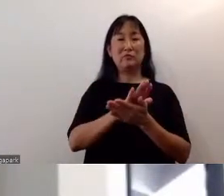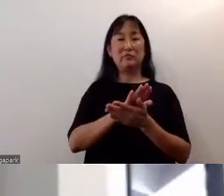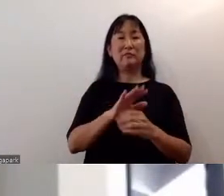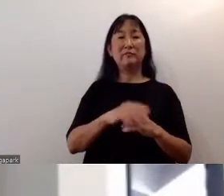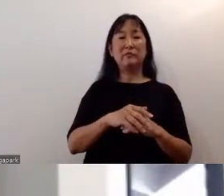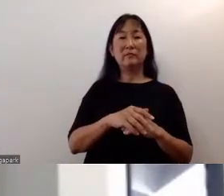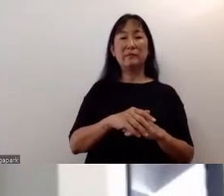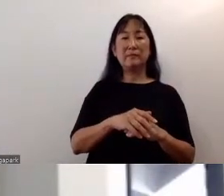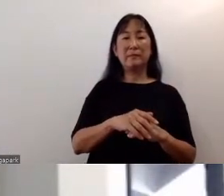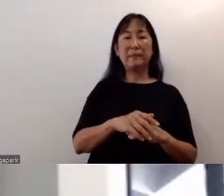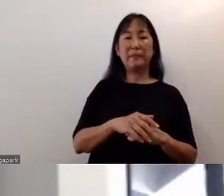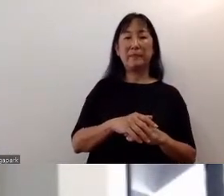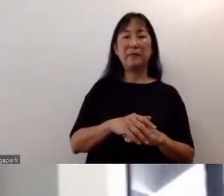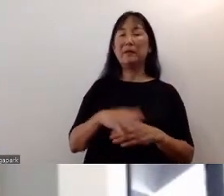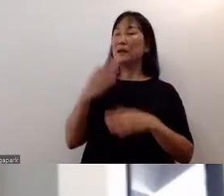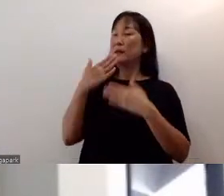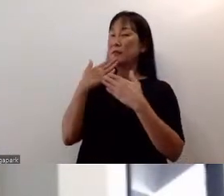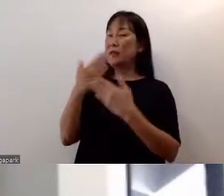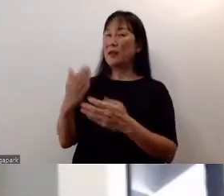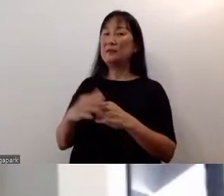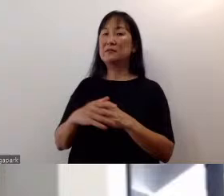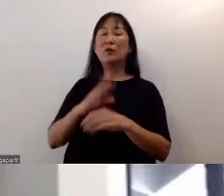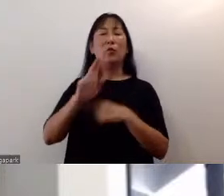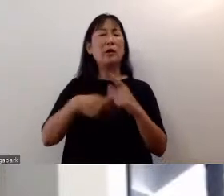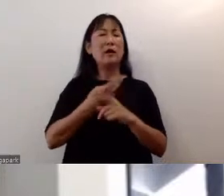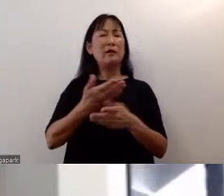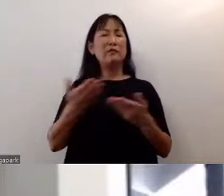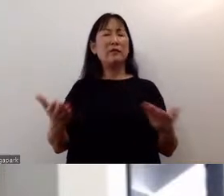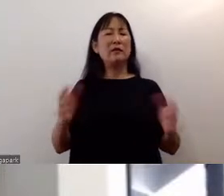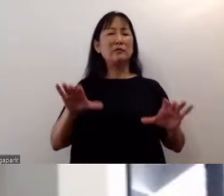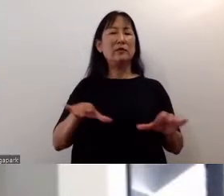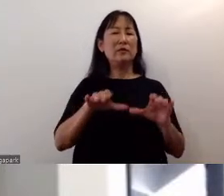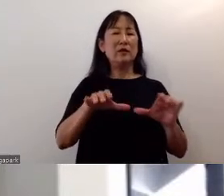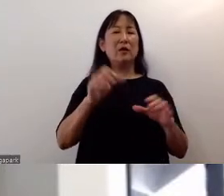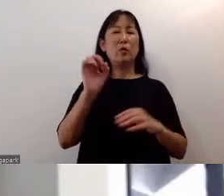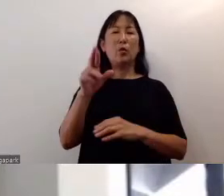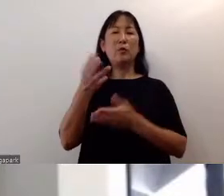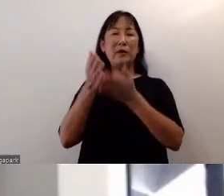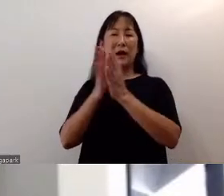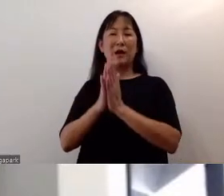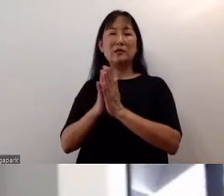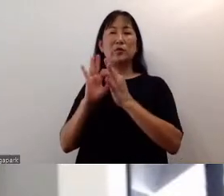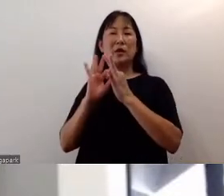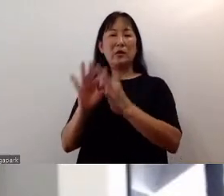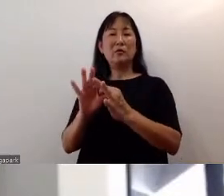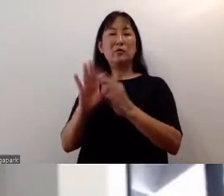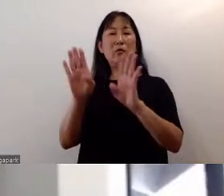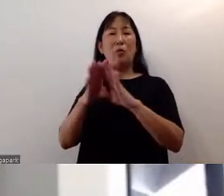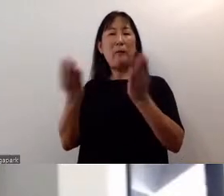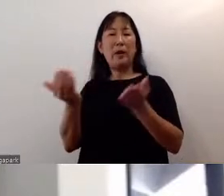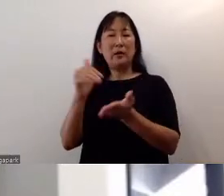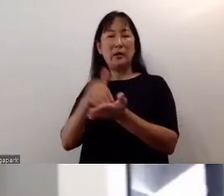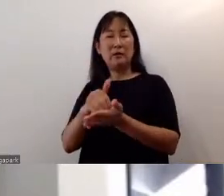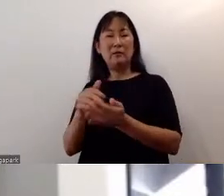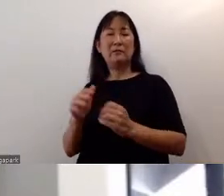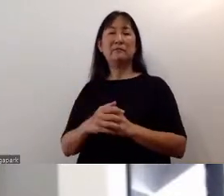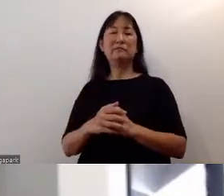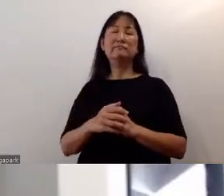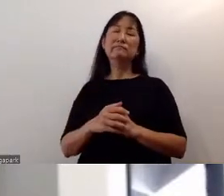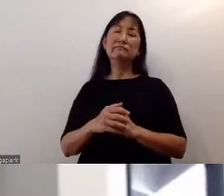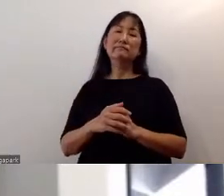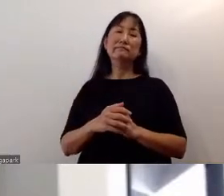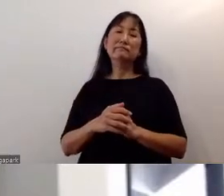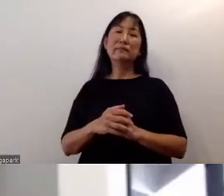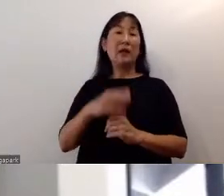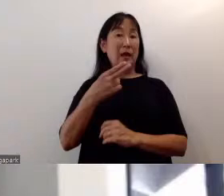Go ahead, Logan. Thanks, Corey. What kinds of things have we done or asked related to reopening? So HSTA